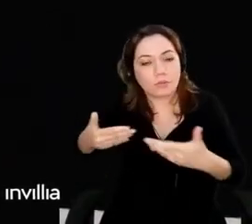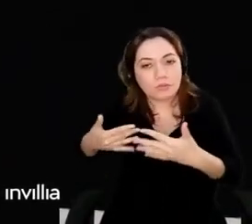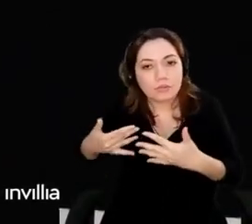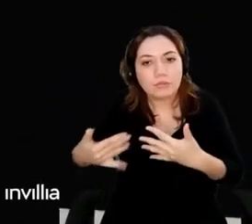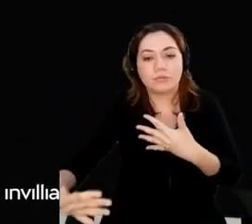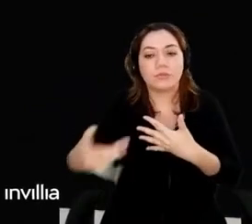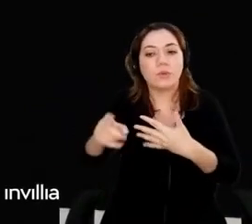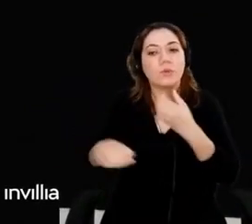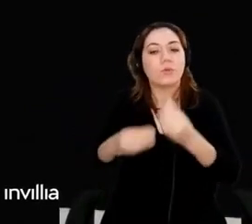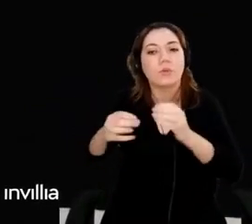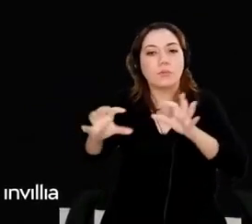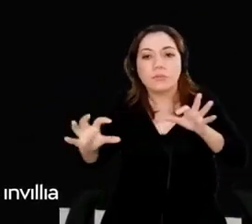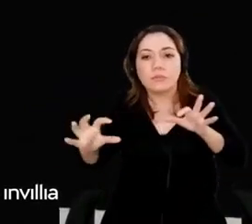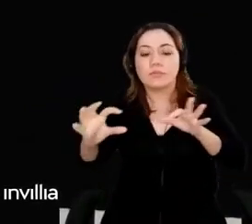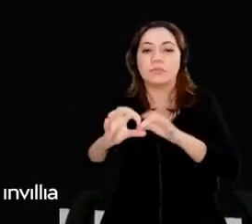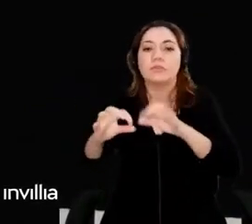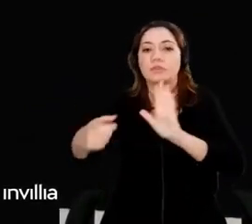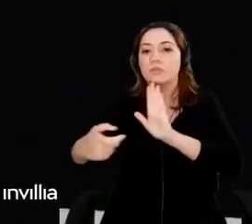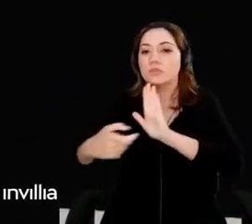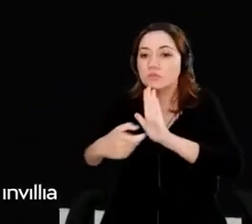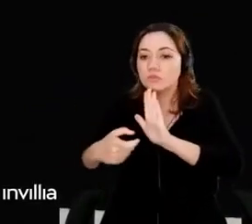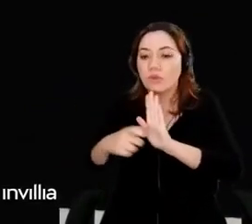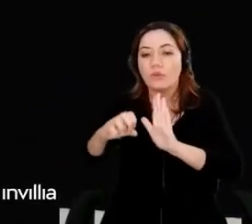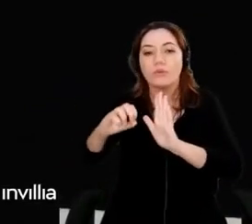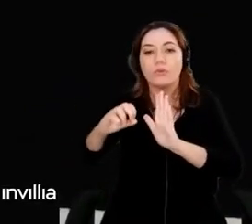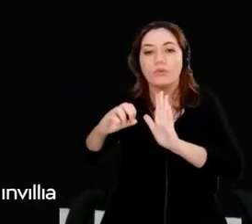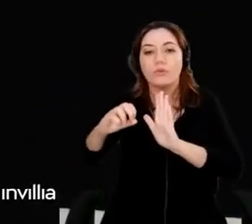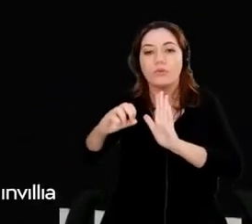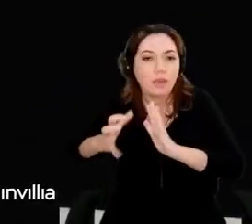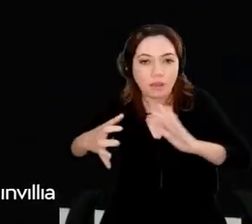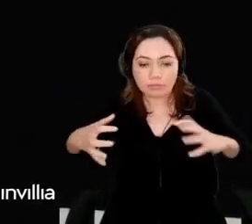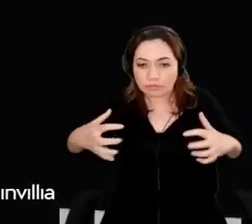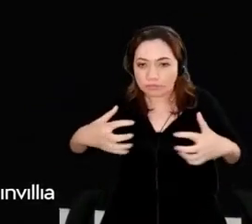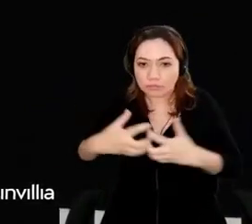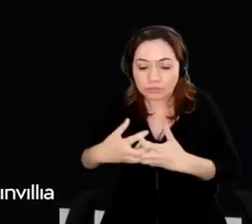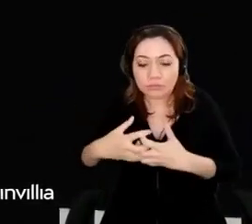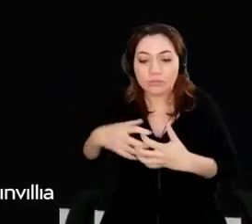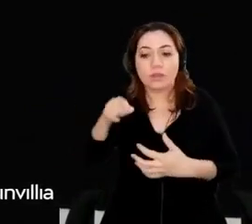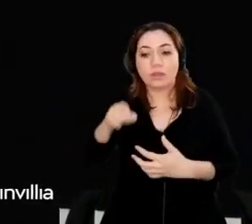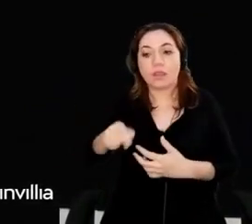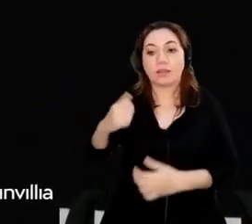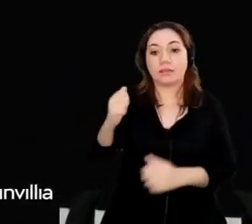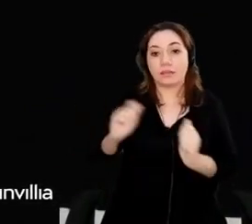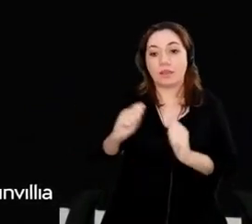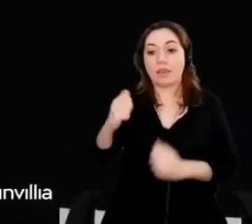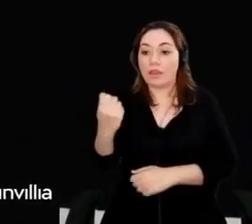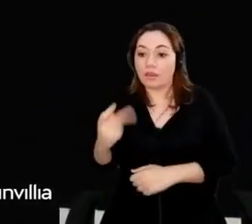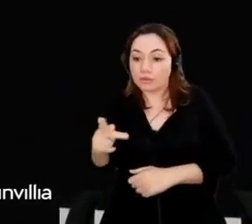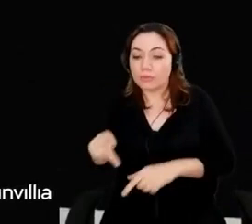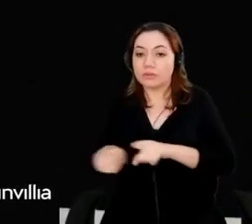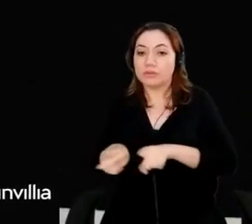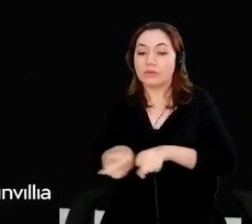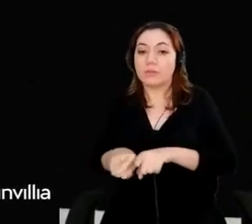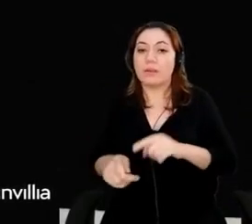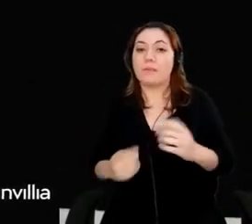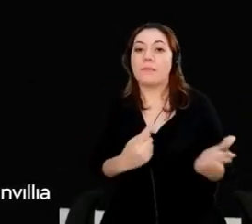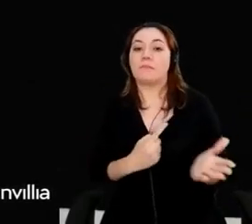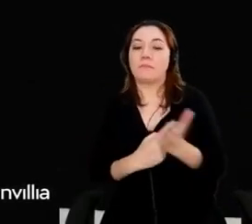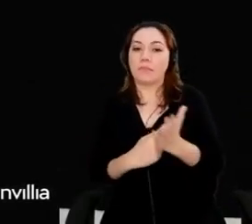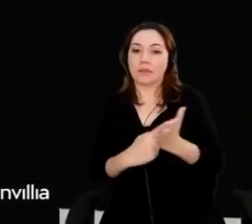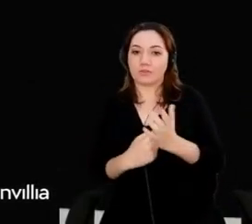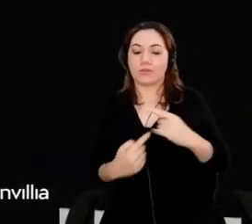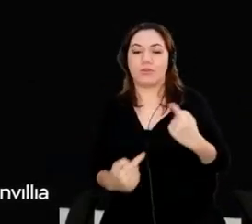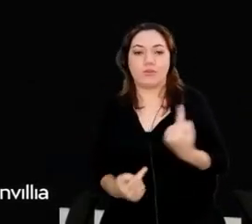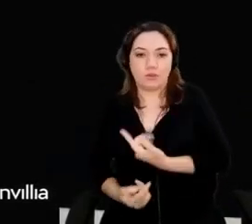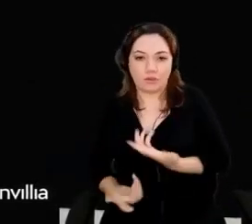data, how they can automate and collaborate with us. And it is a new way to